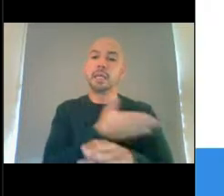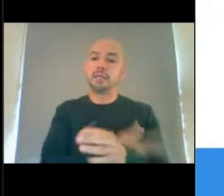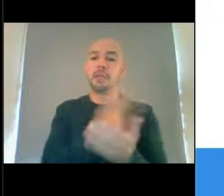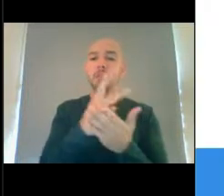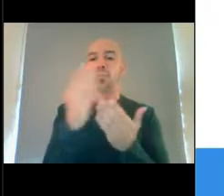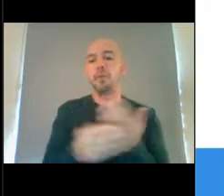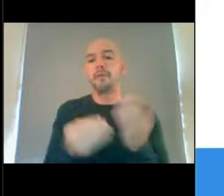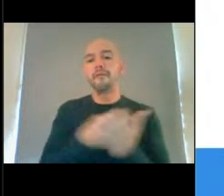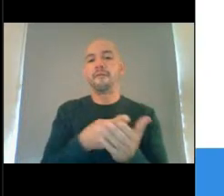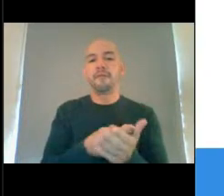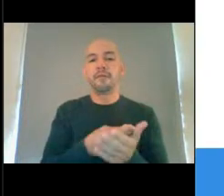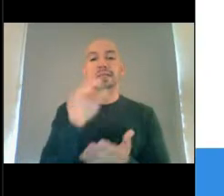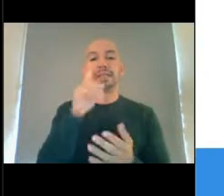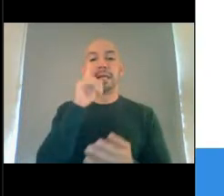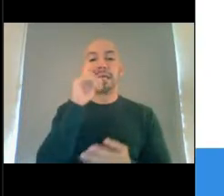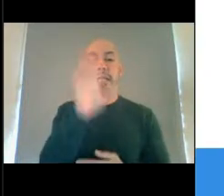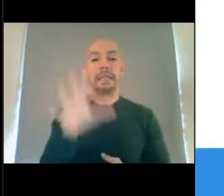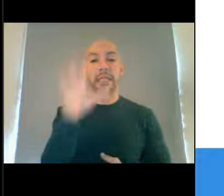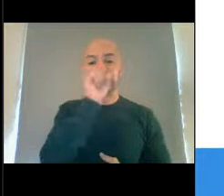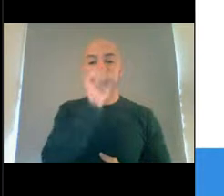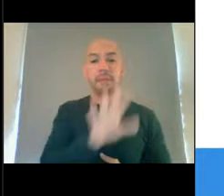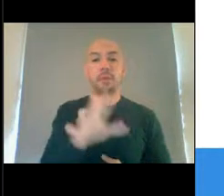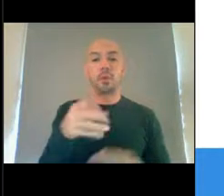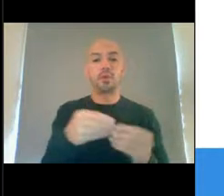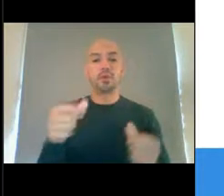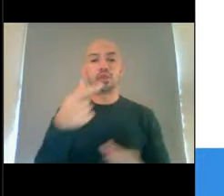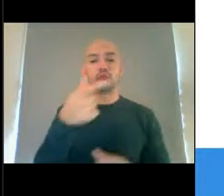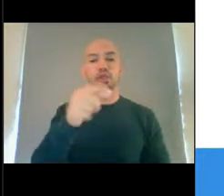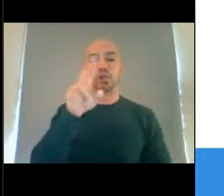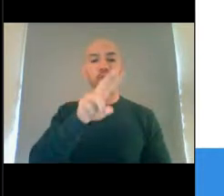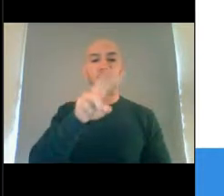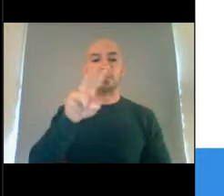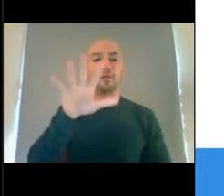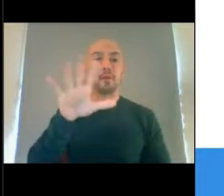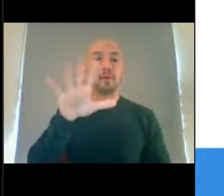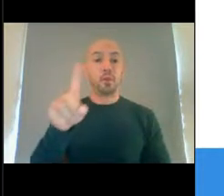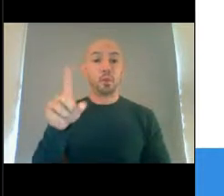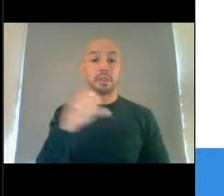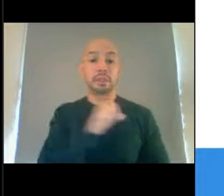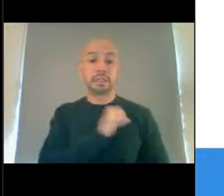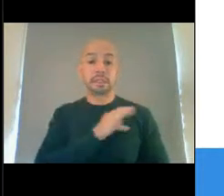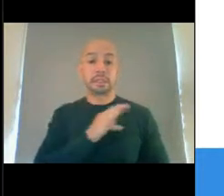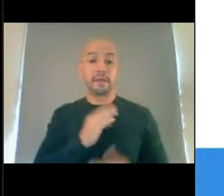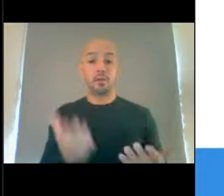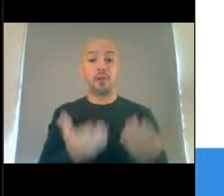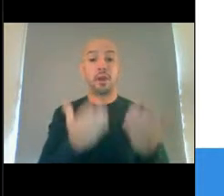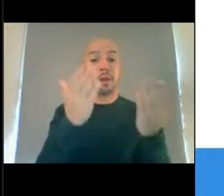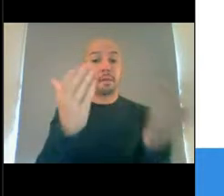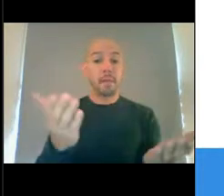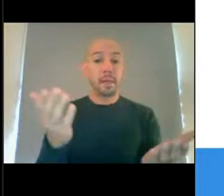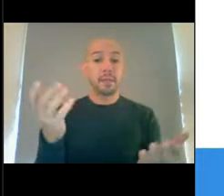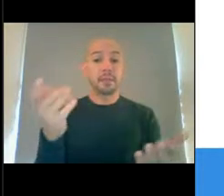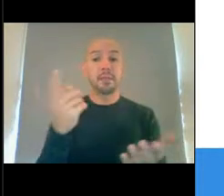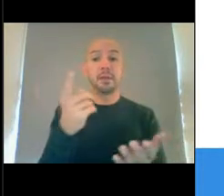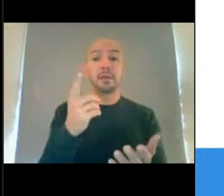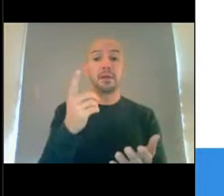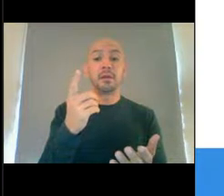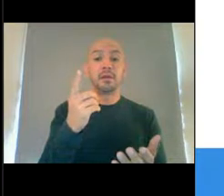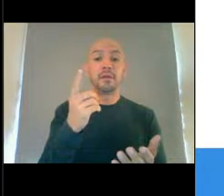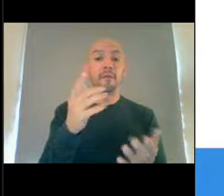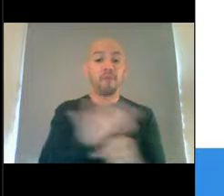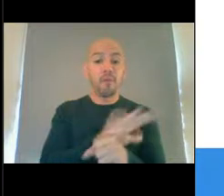it yeah commissioners this is an action item uh staff is recommending approval of the proposed fund estimate which uh stephen keck